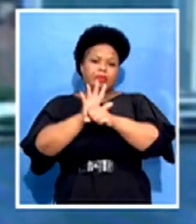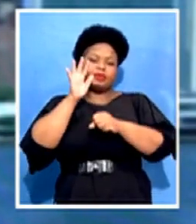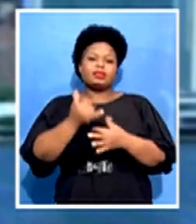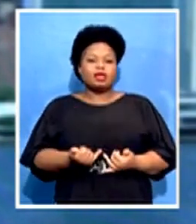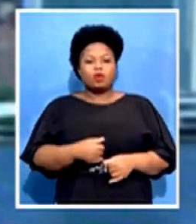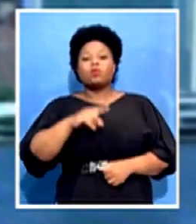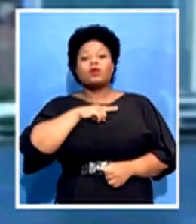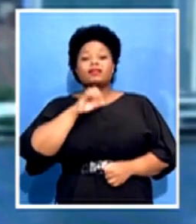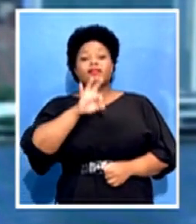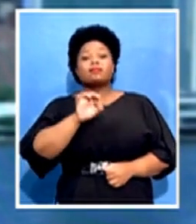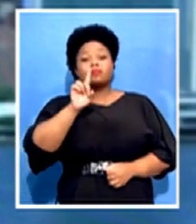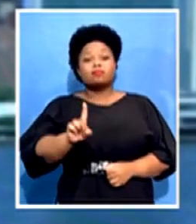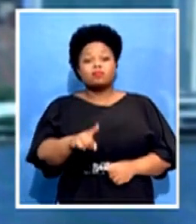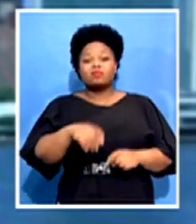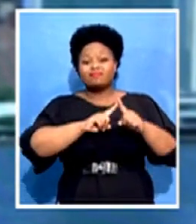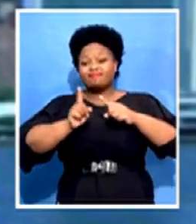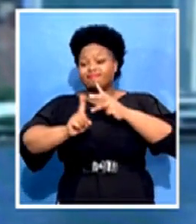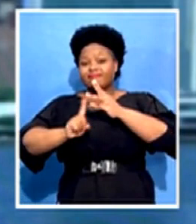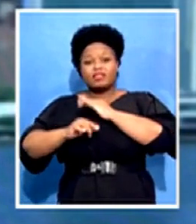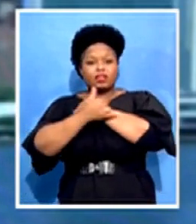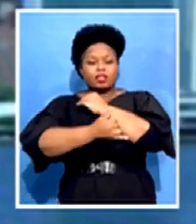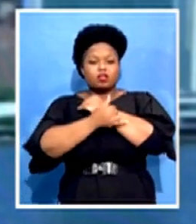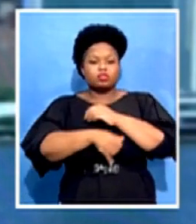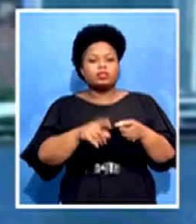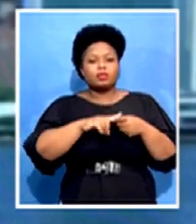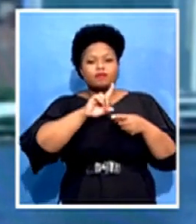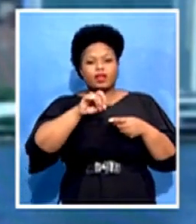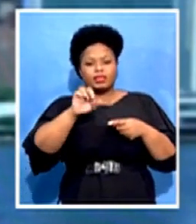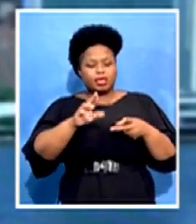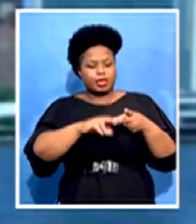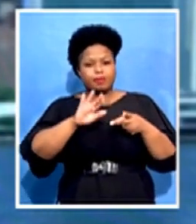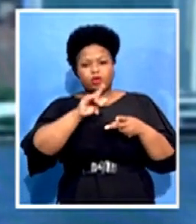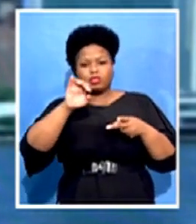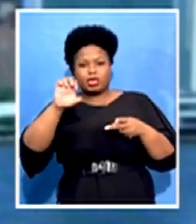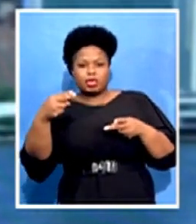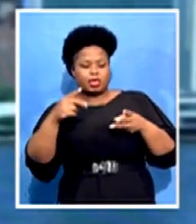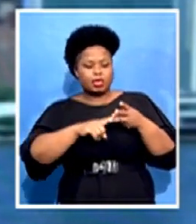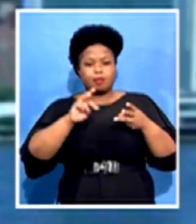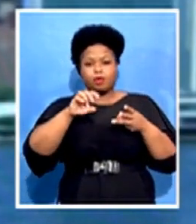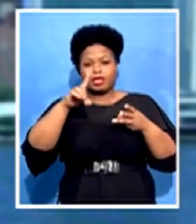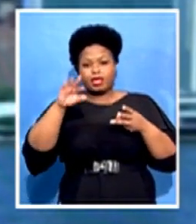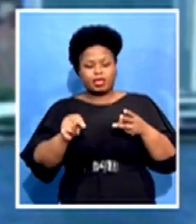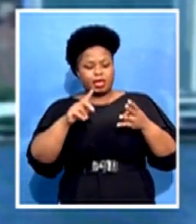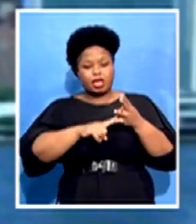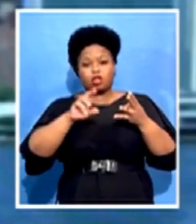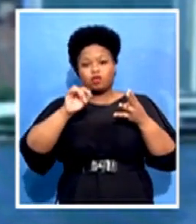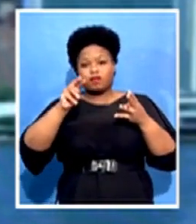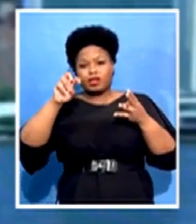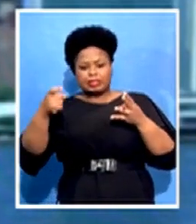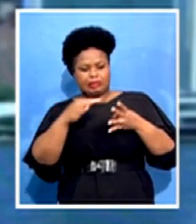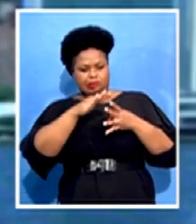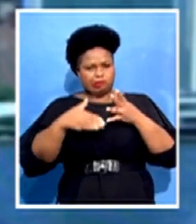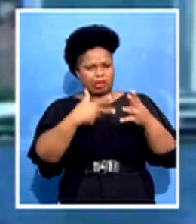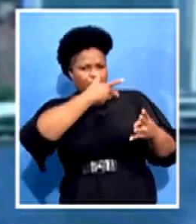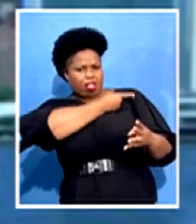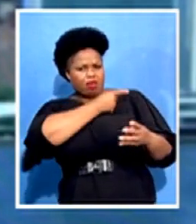The Pfizer-BioNTech, Moderna and Novavax vaccines have also been shown to be less effective against it. And so